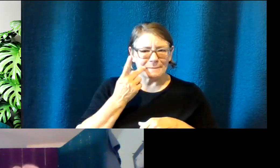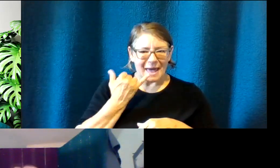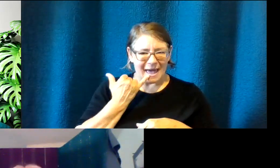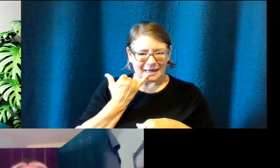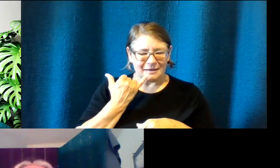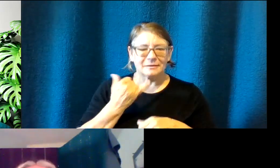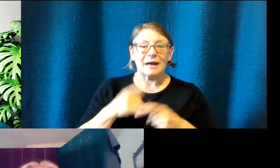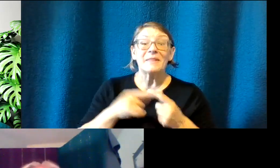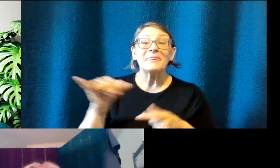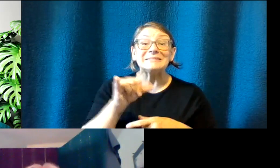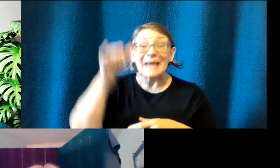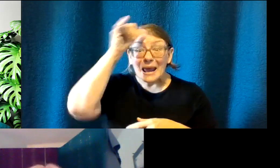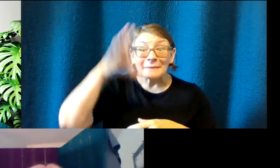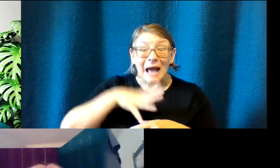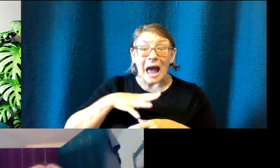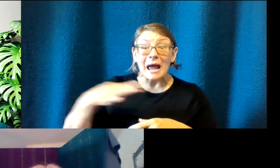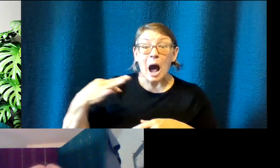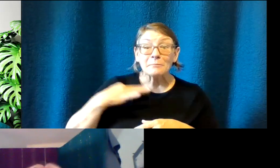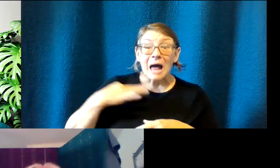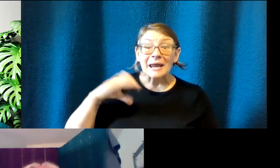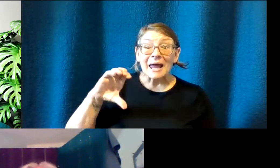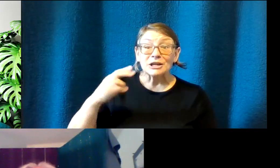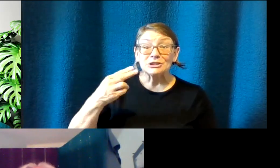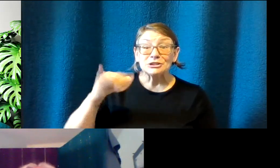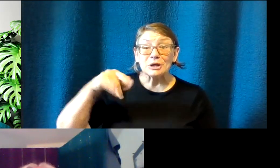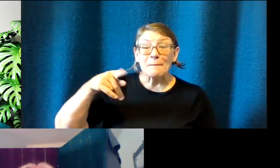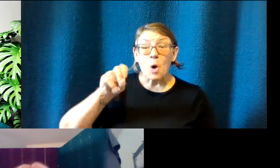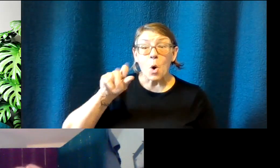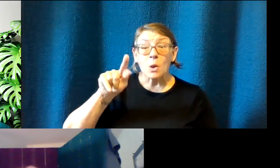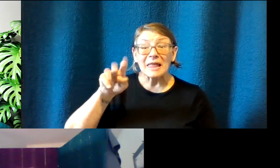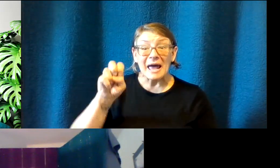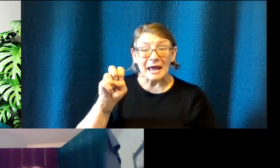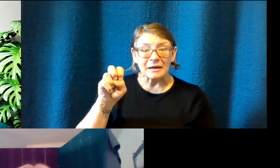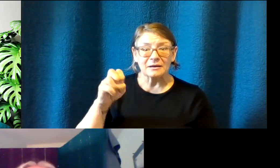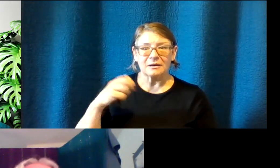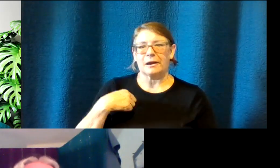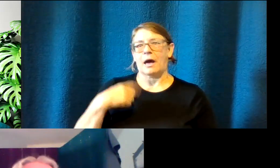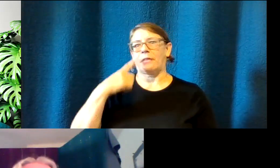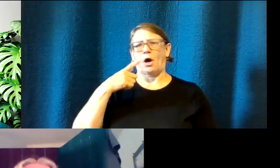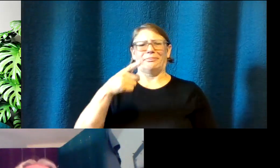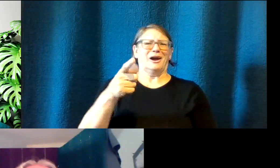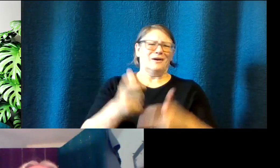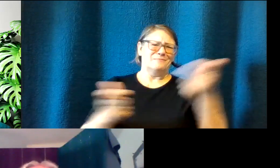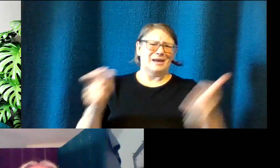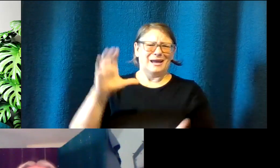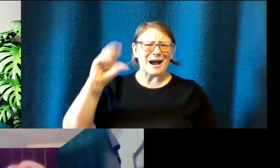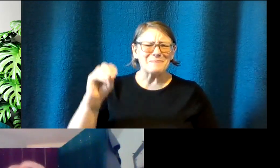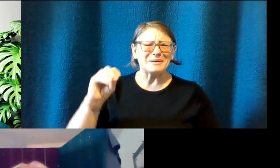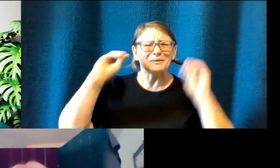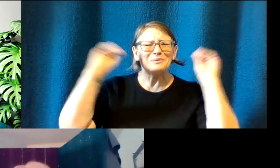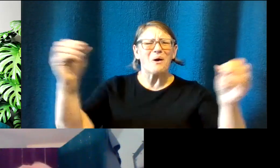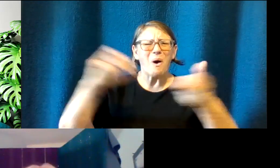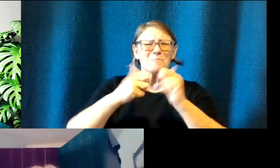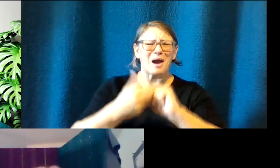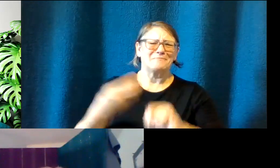gentleman applied at Chipotle's, and I thought, they're a big corporation, so no problem.